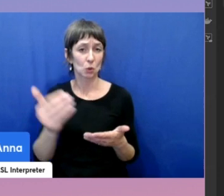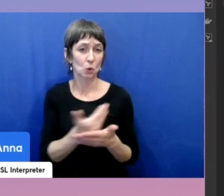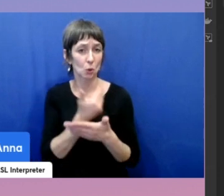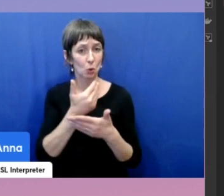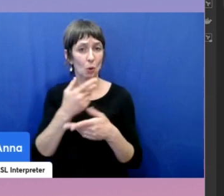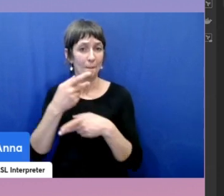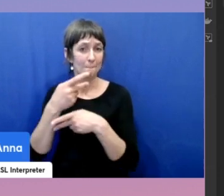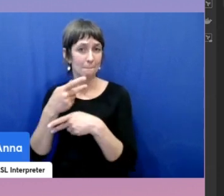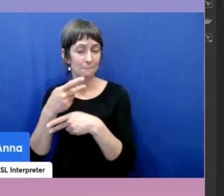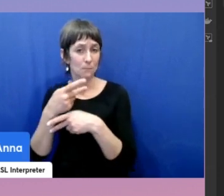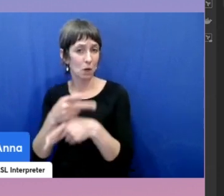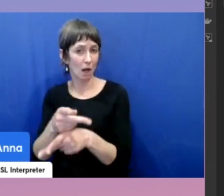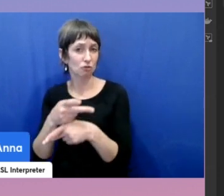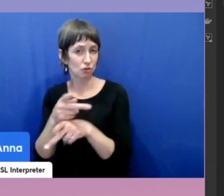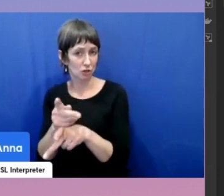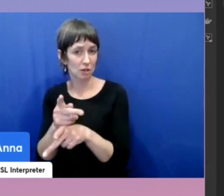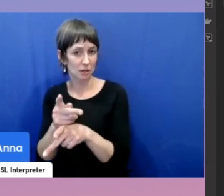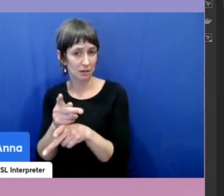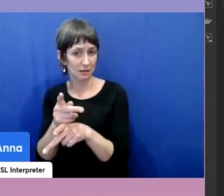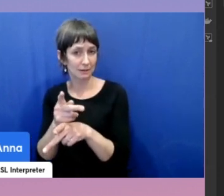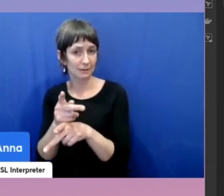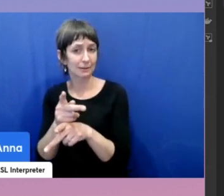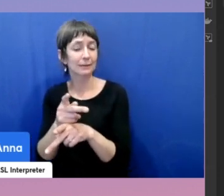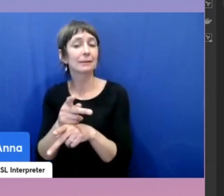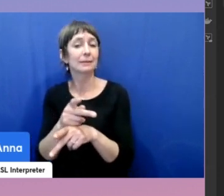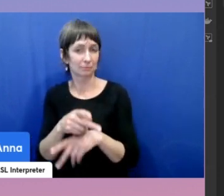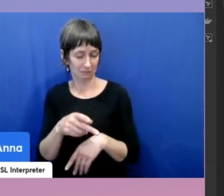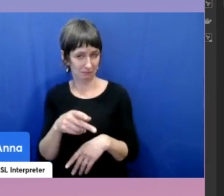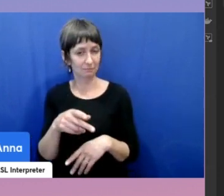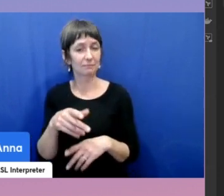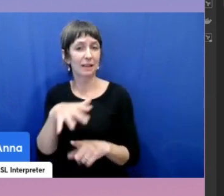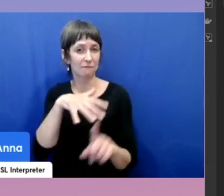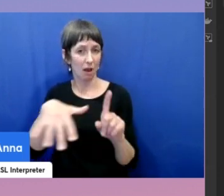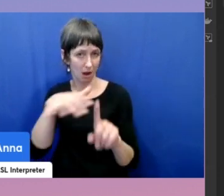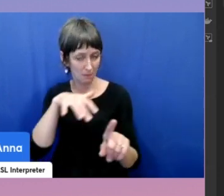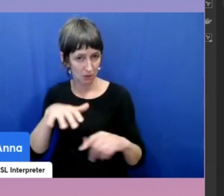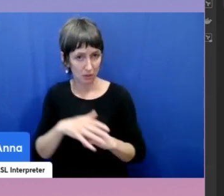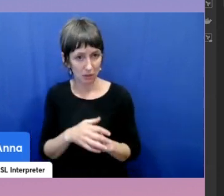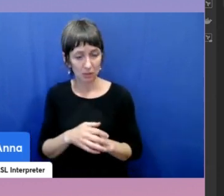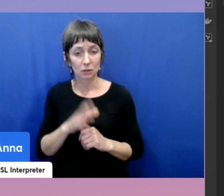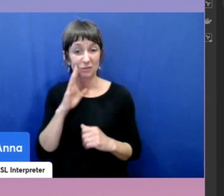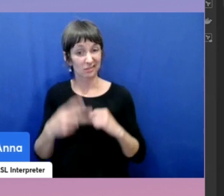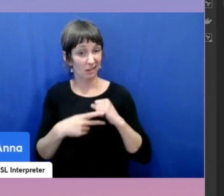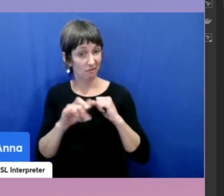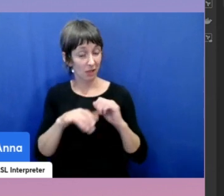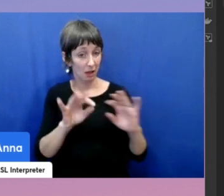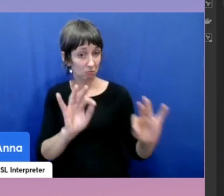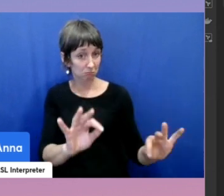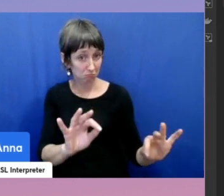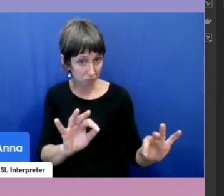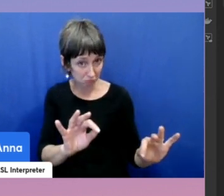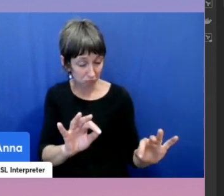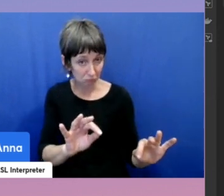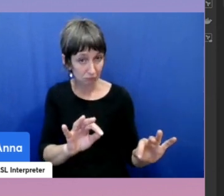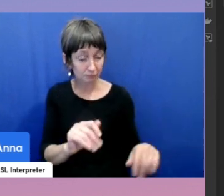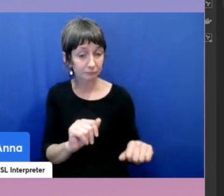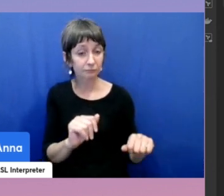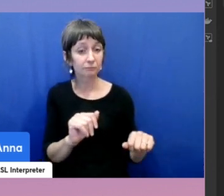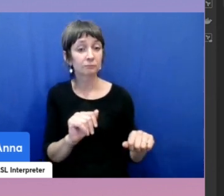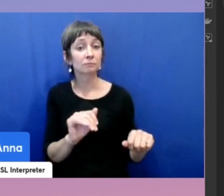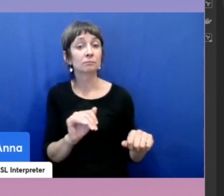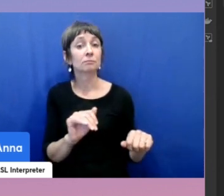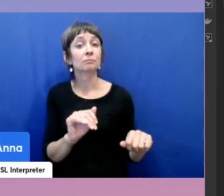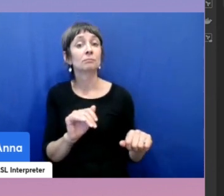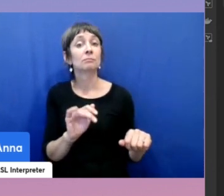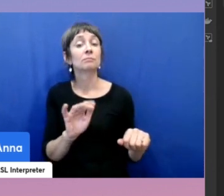production VPC, and I'll save that, and I'll do a platform get. I'll put a platform plan